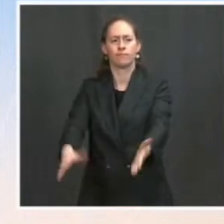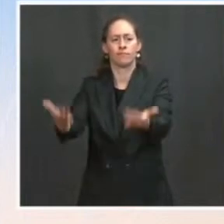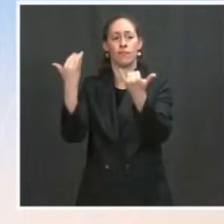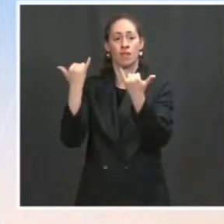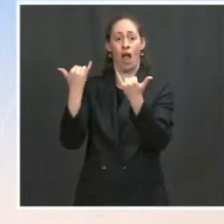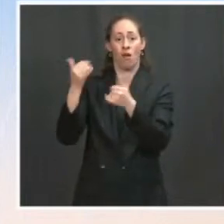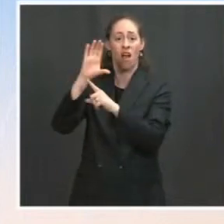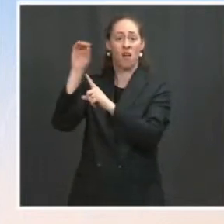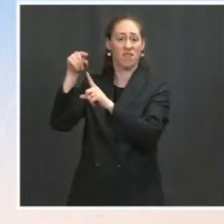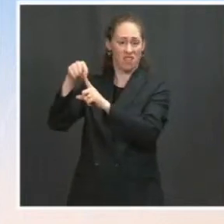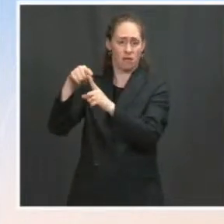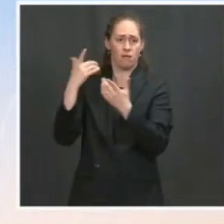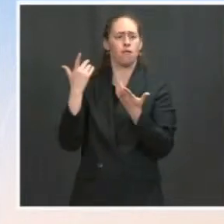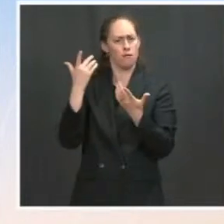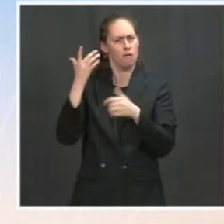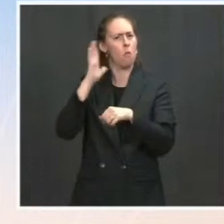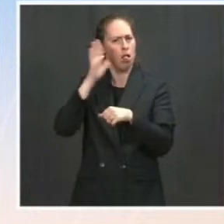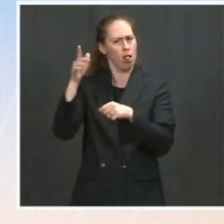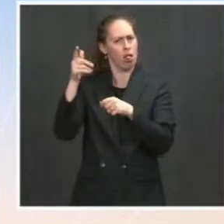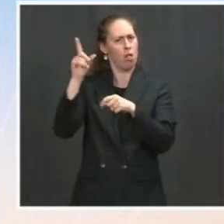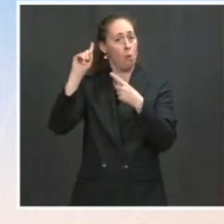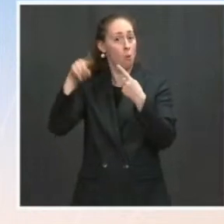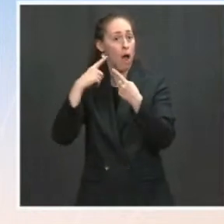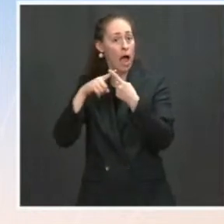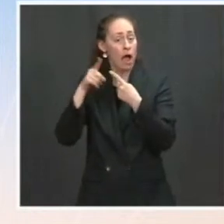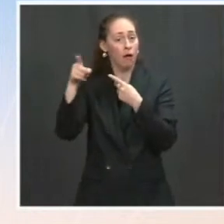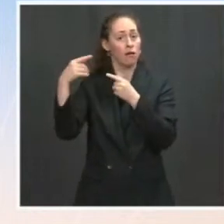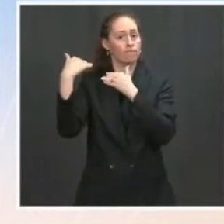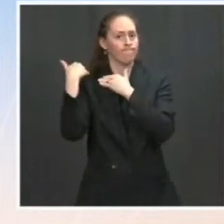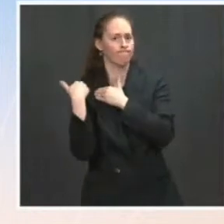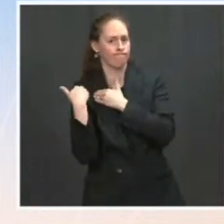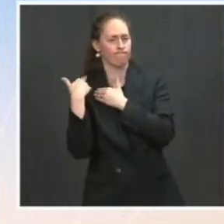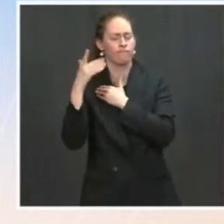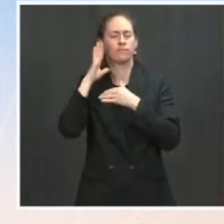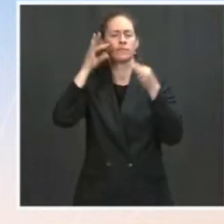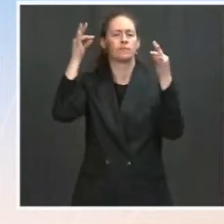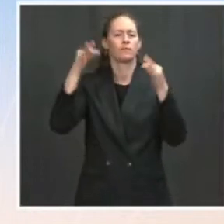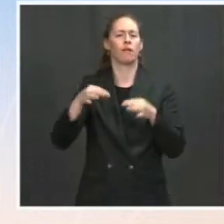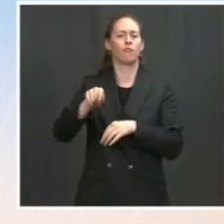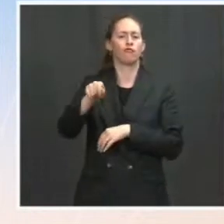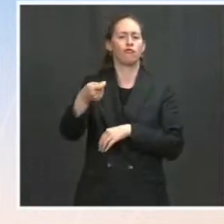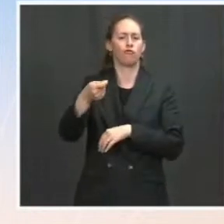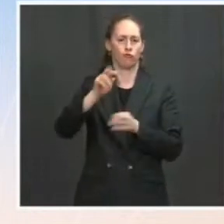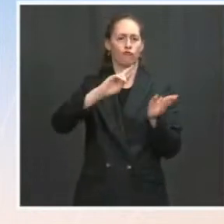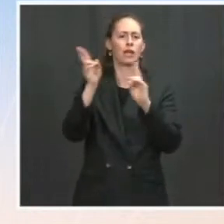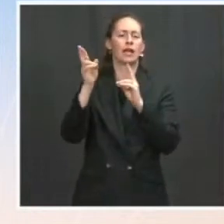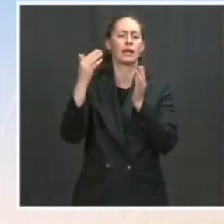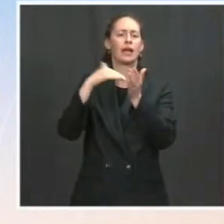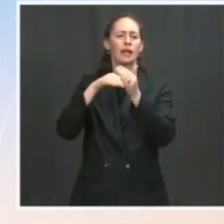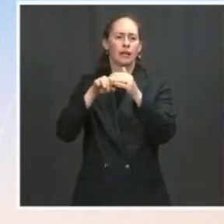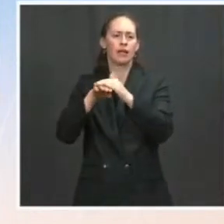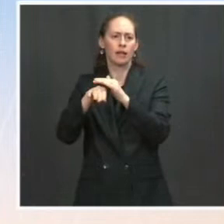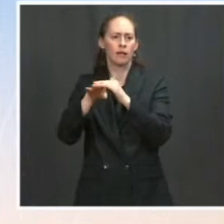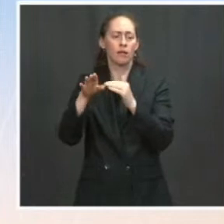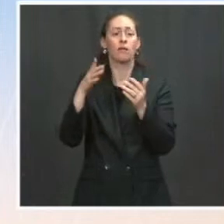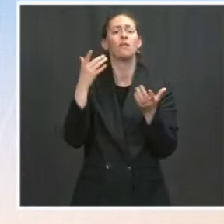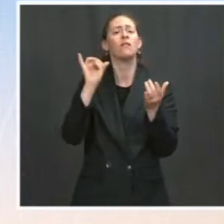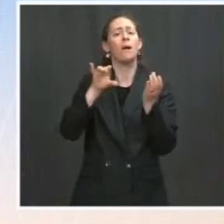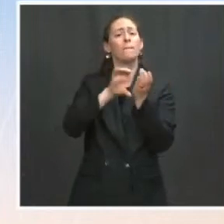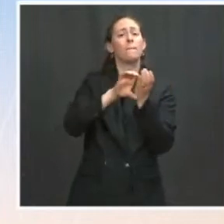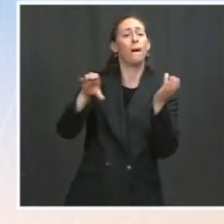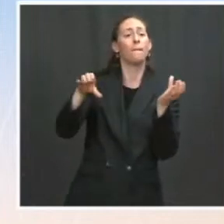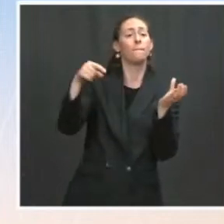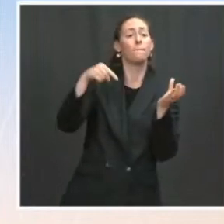to analyze the impacts of the shutdown on the delivery of gasoline, diesel, and aviation fuel in states that are dependent on